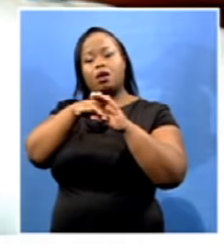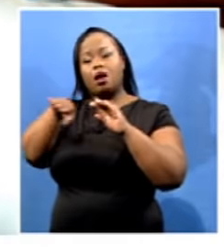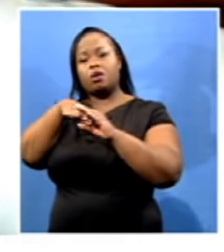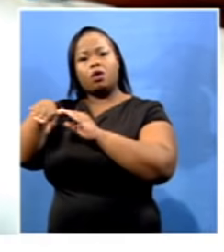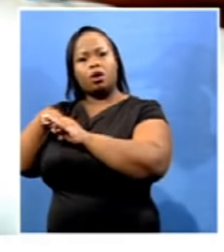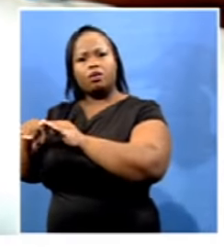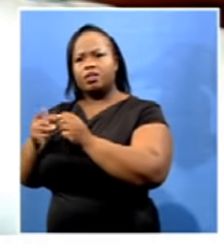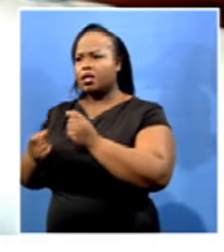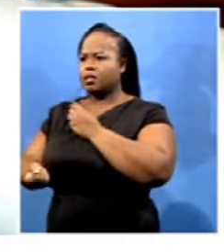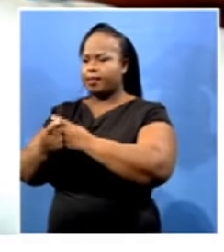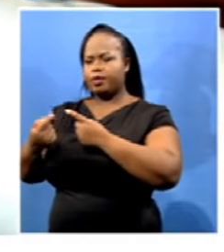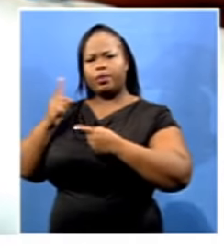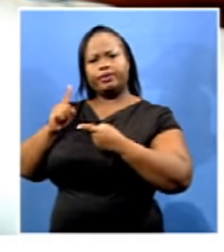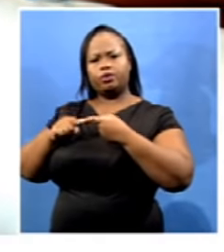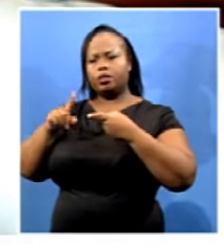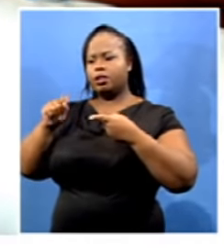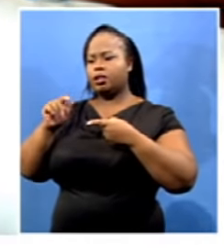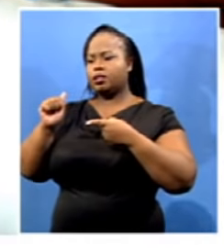to Tasney Van Veek? It's because of